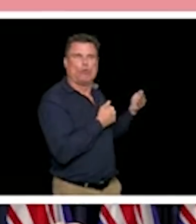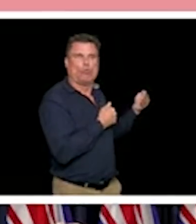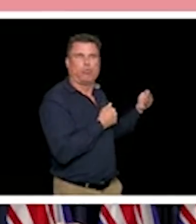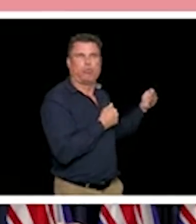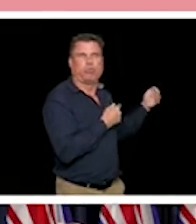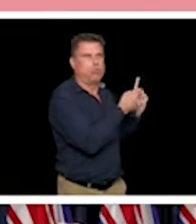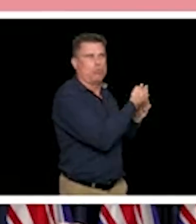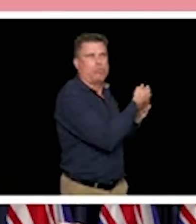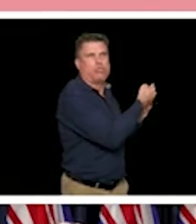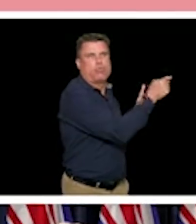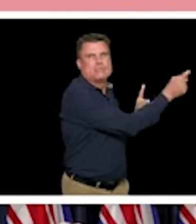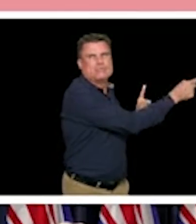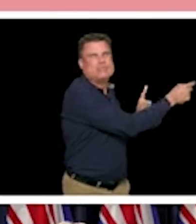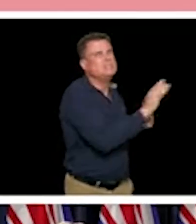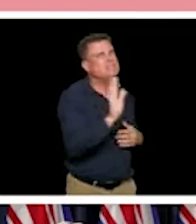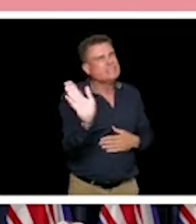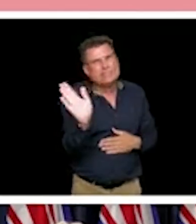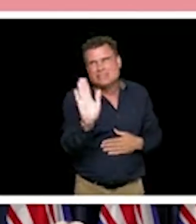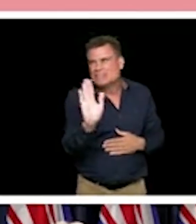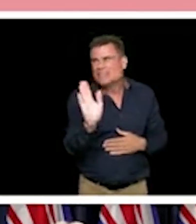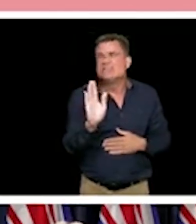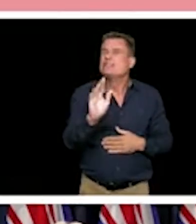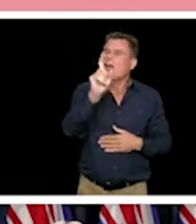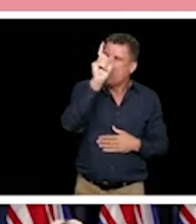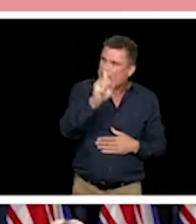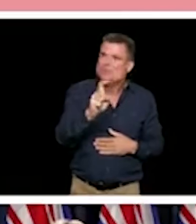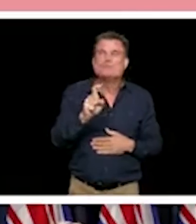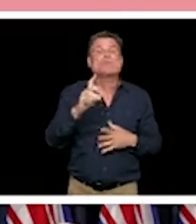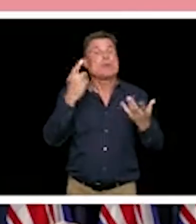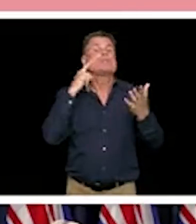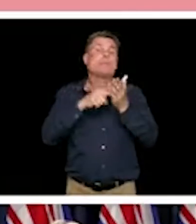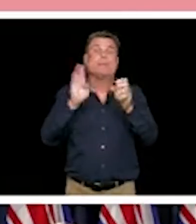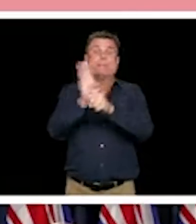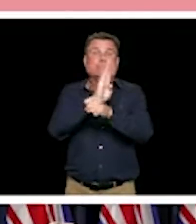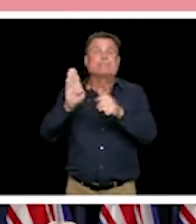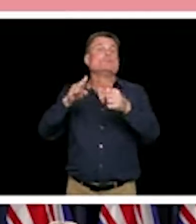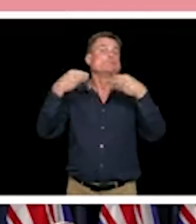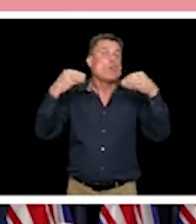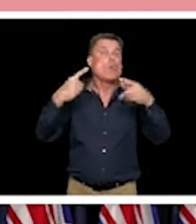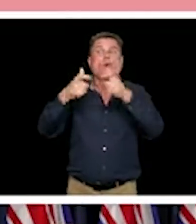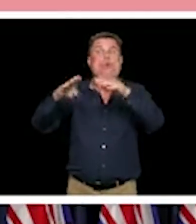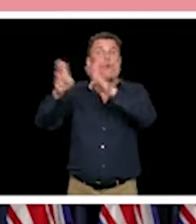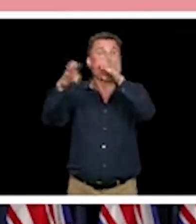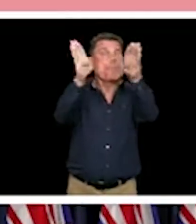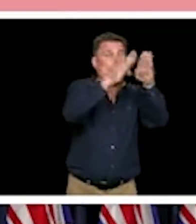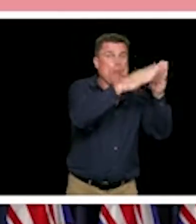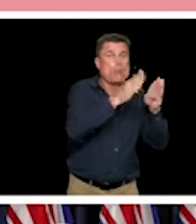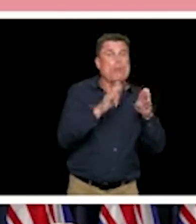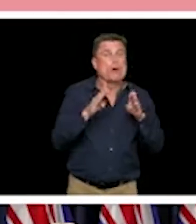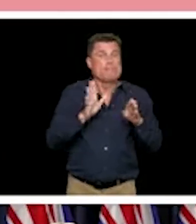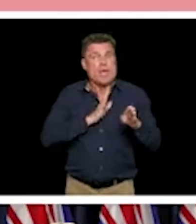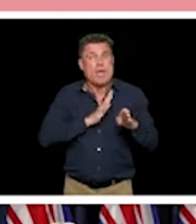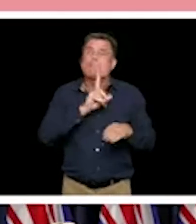weak social distancing measures. And part of that is us being able to open up and restart our communities and